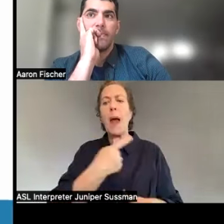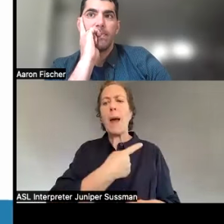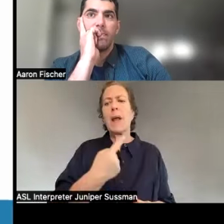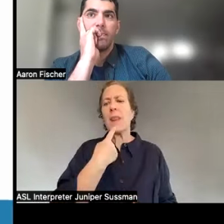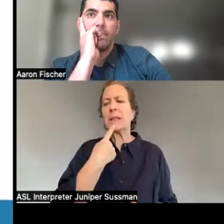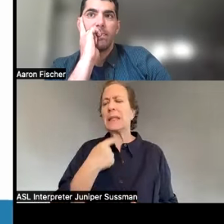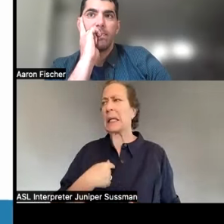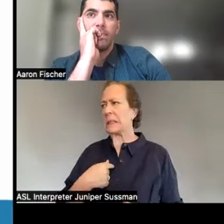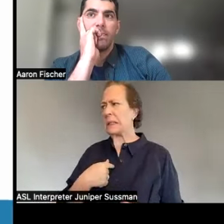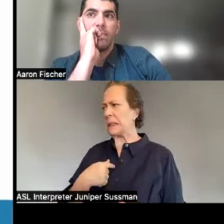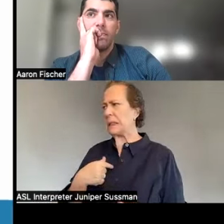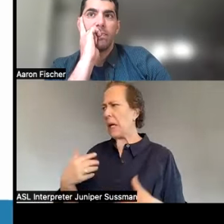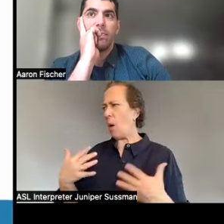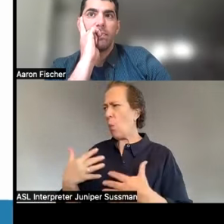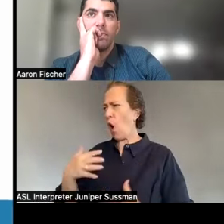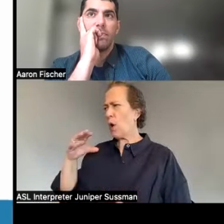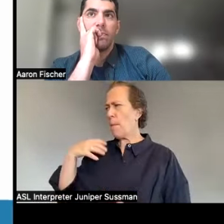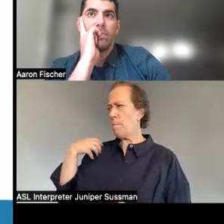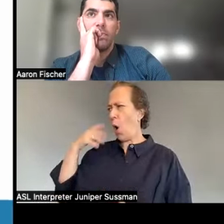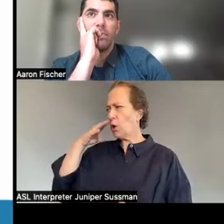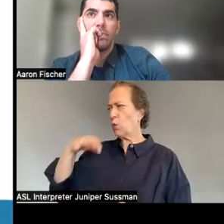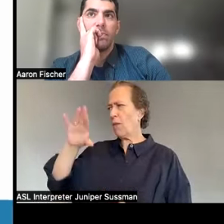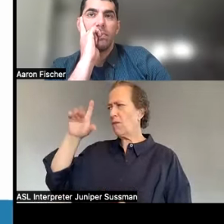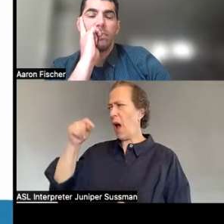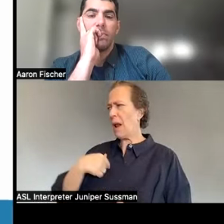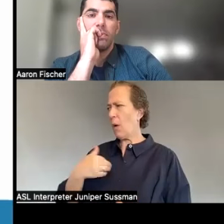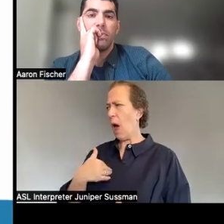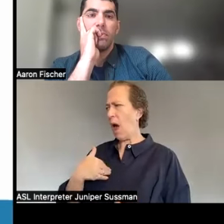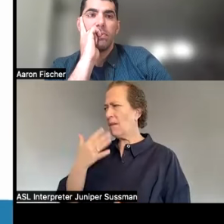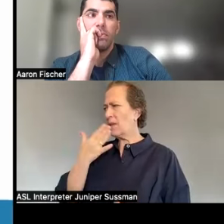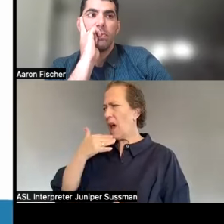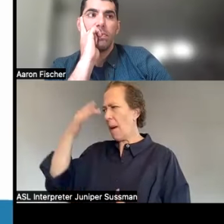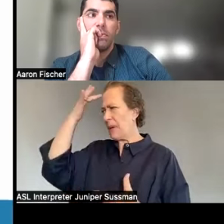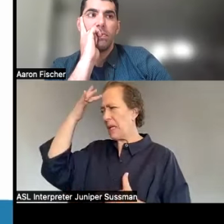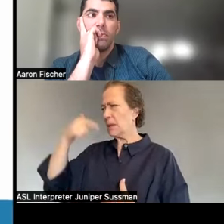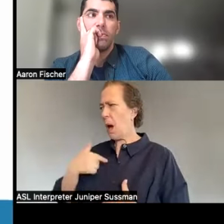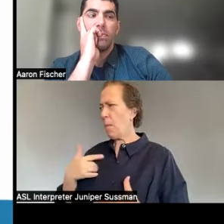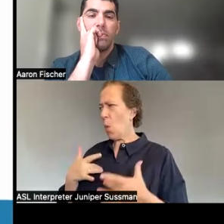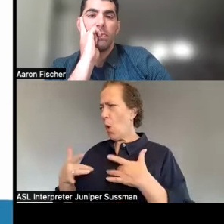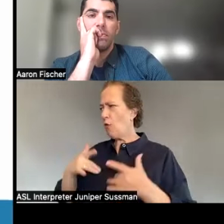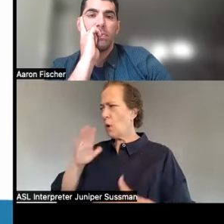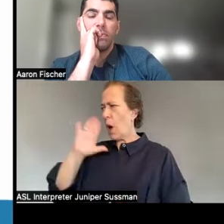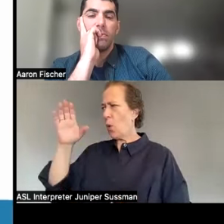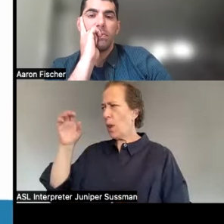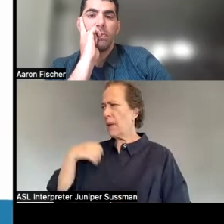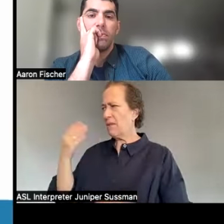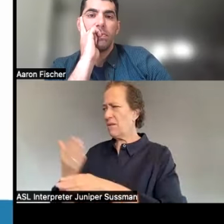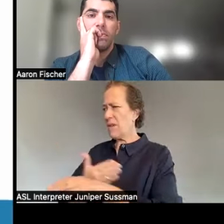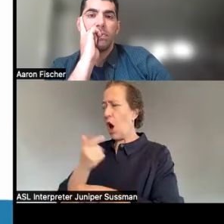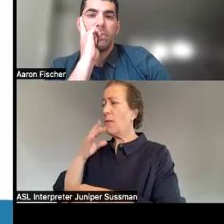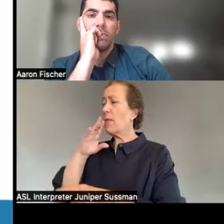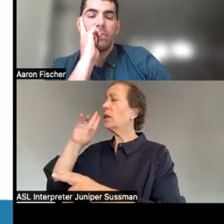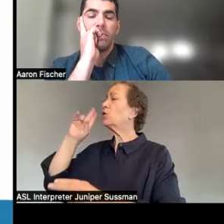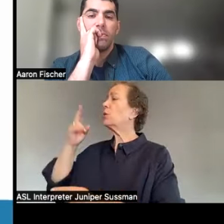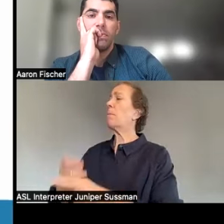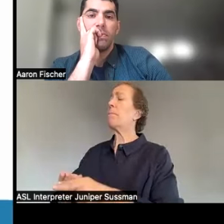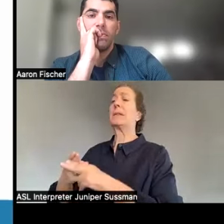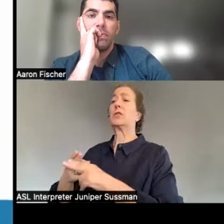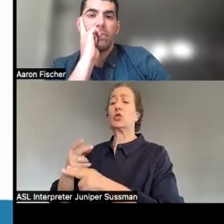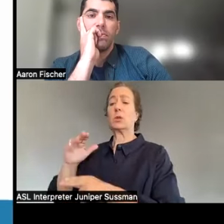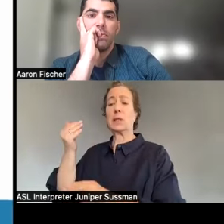for example, or they might be fired. Just those subtle clues that come up in conversation for health centers to be aware of and to